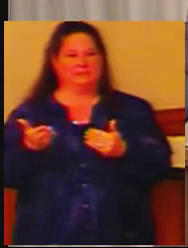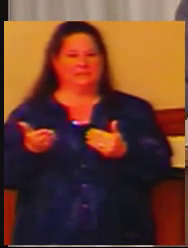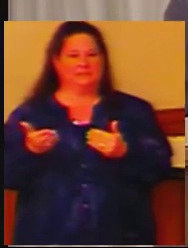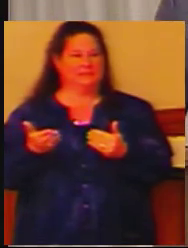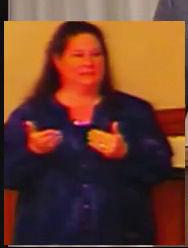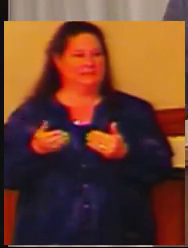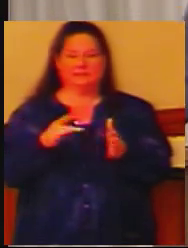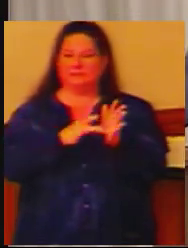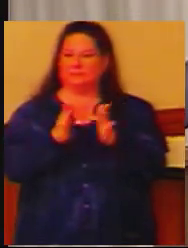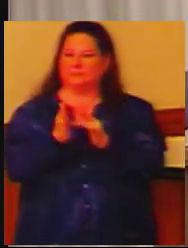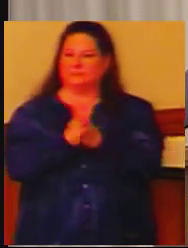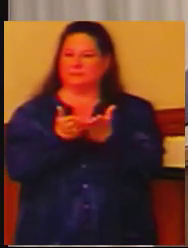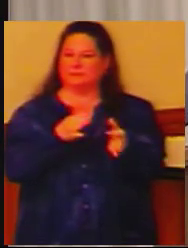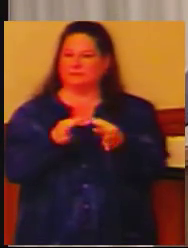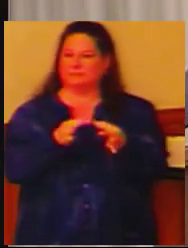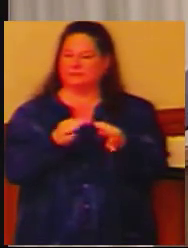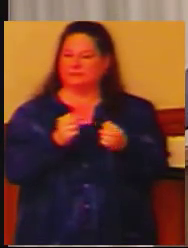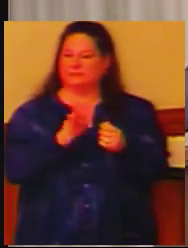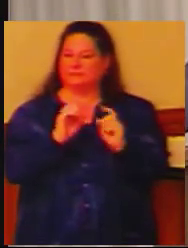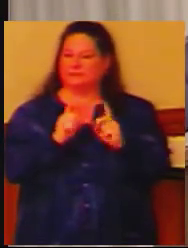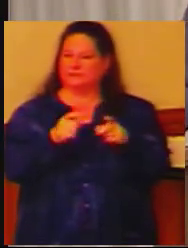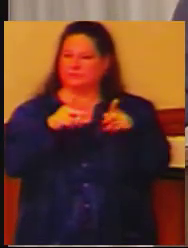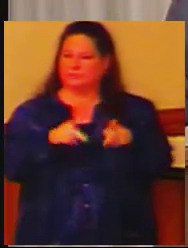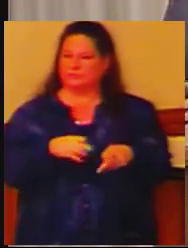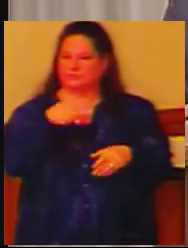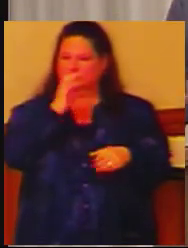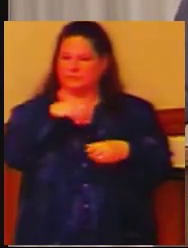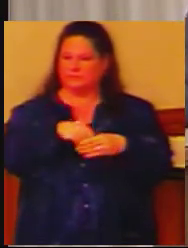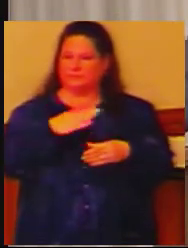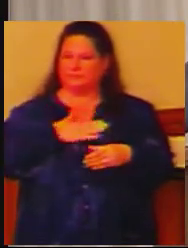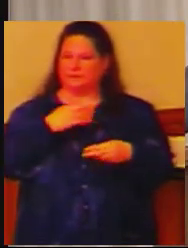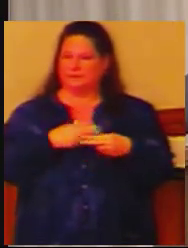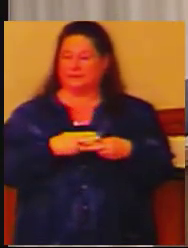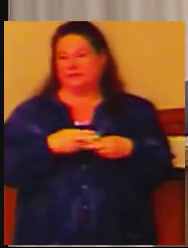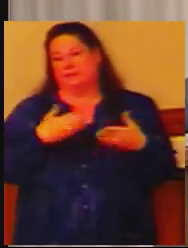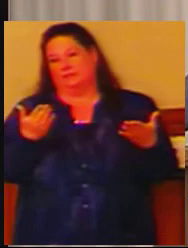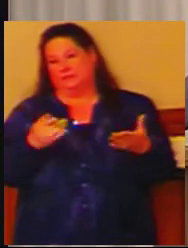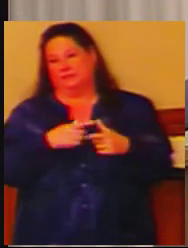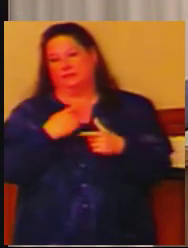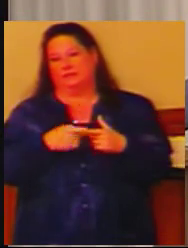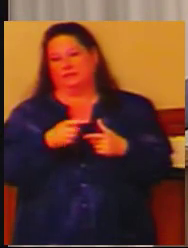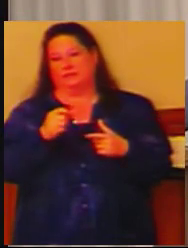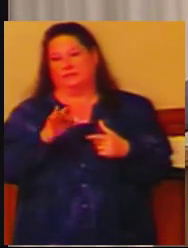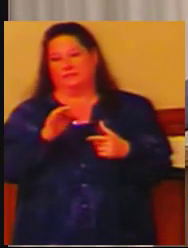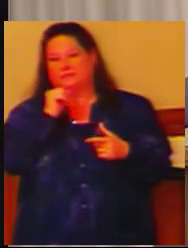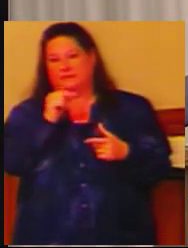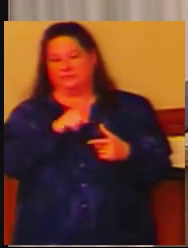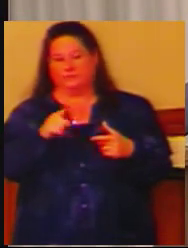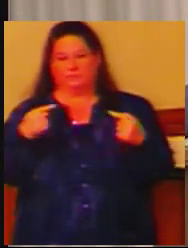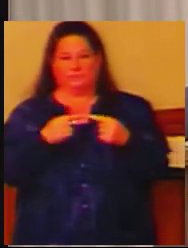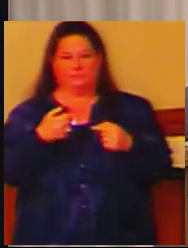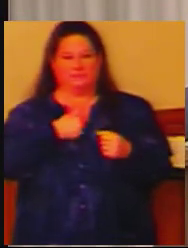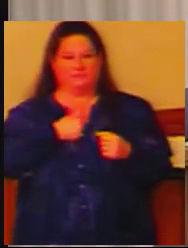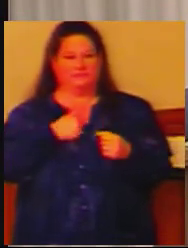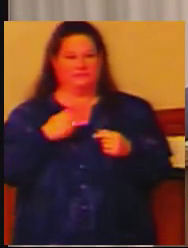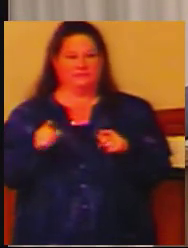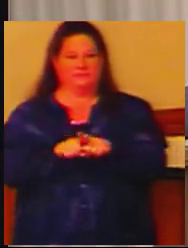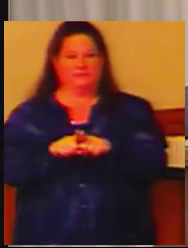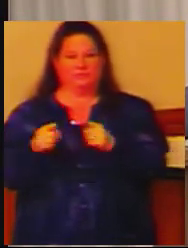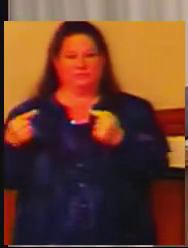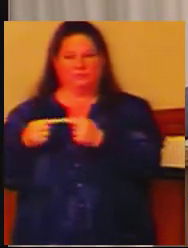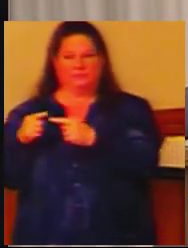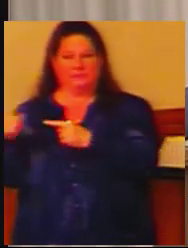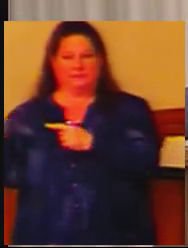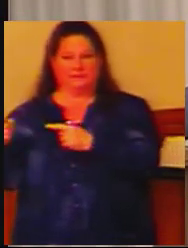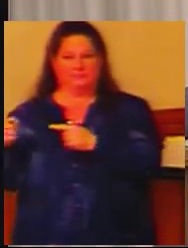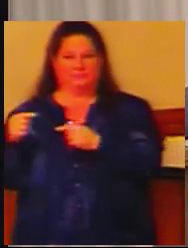even talks about if you give somebody a drink in my name, if you don't, then, you know, you're hurting me just like you hurt them by not doing it. I mean, that's a